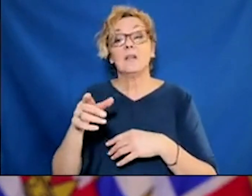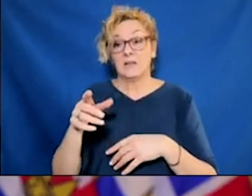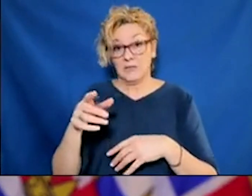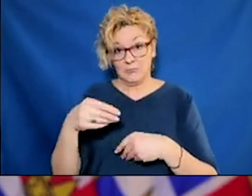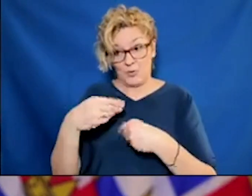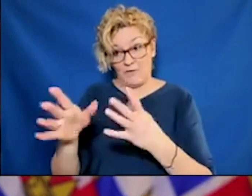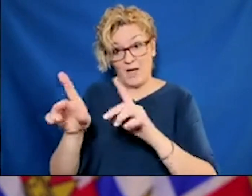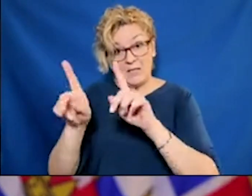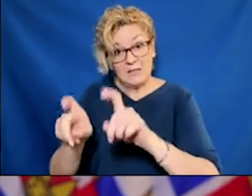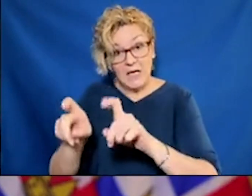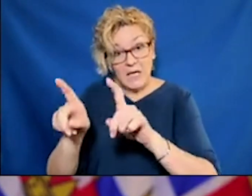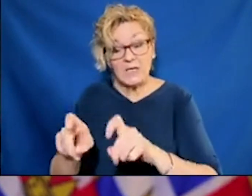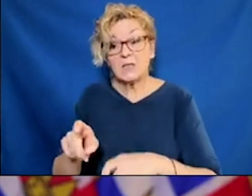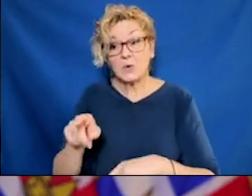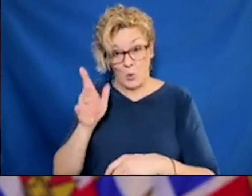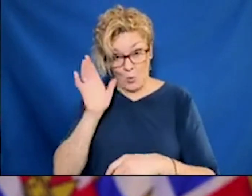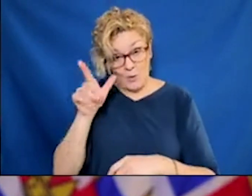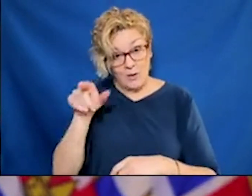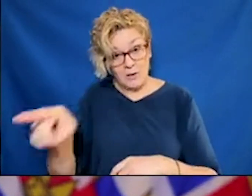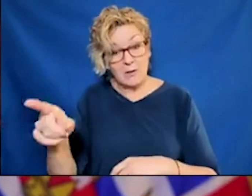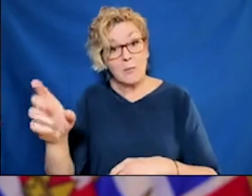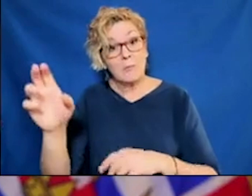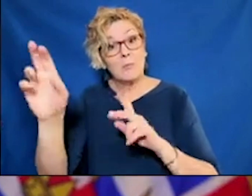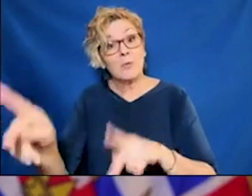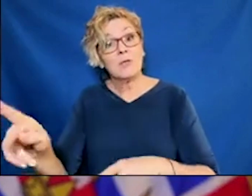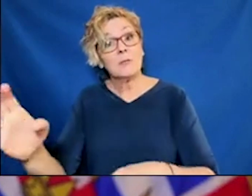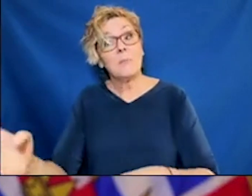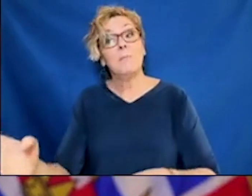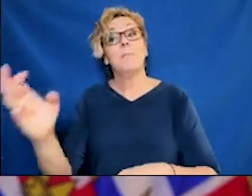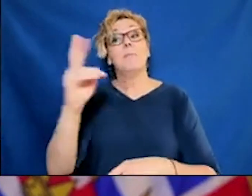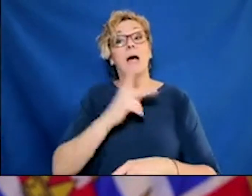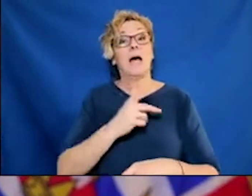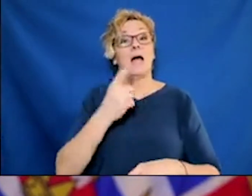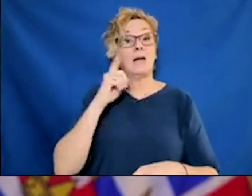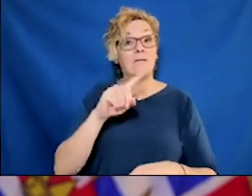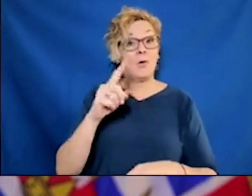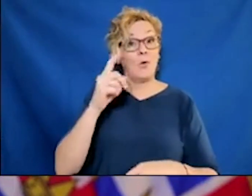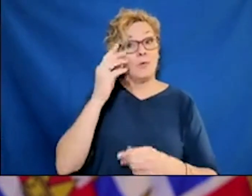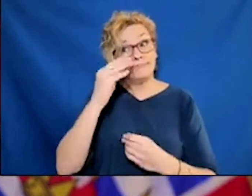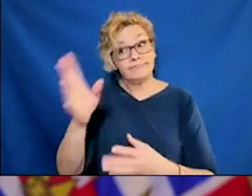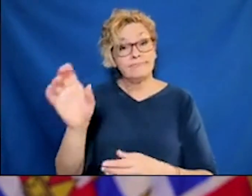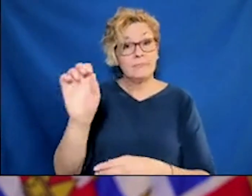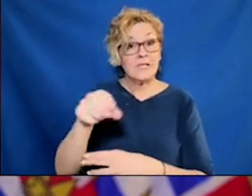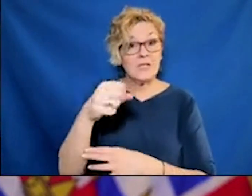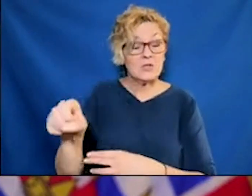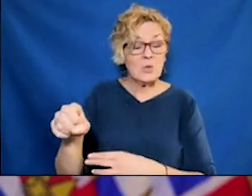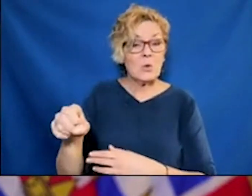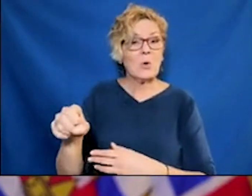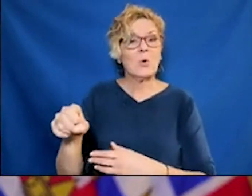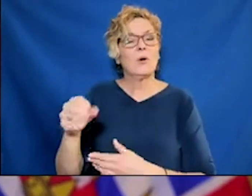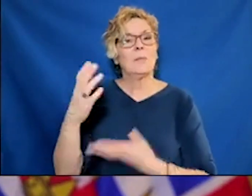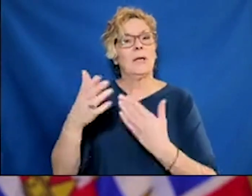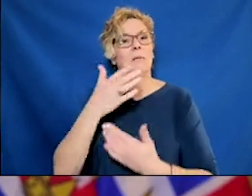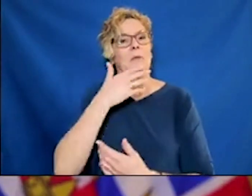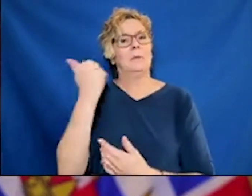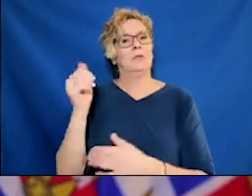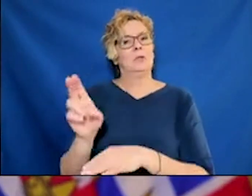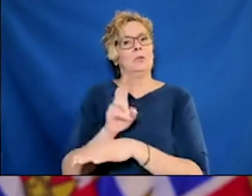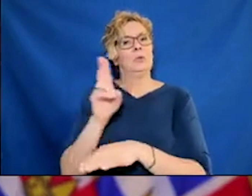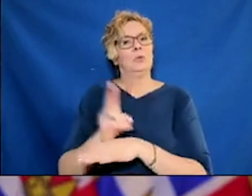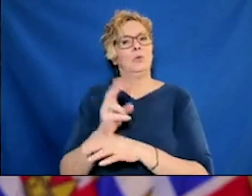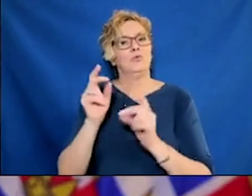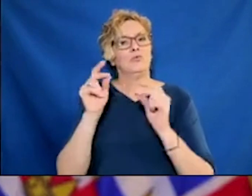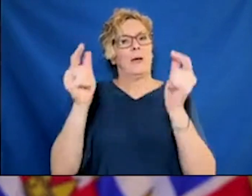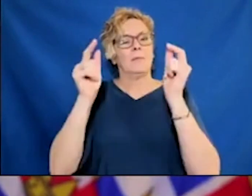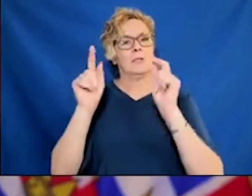in those situations, in that they don't perform as well, even in the relative non-cold that we have